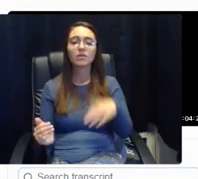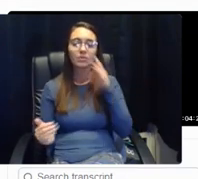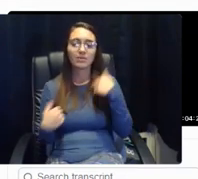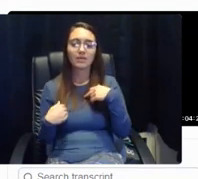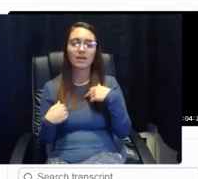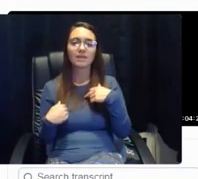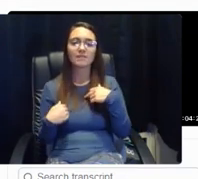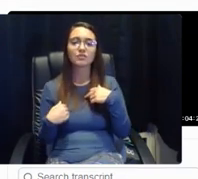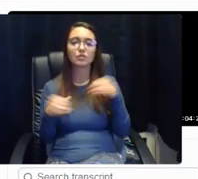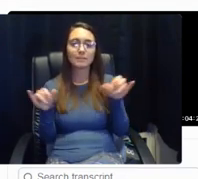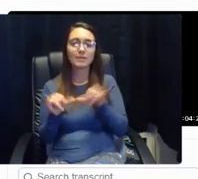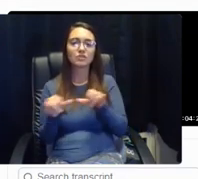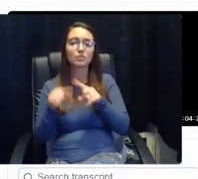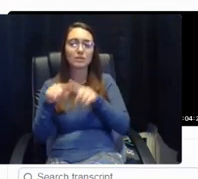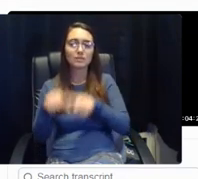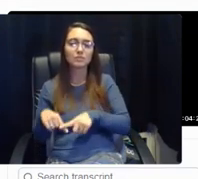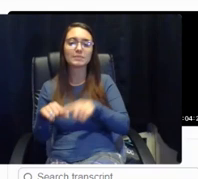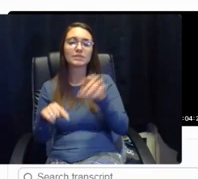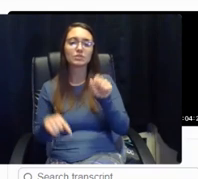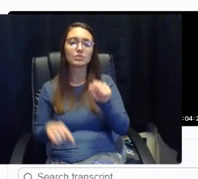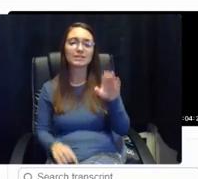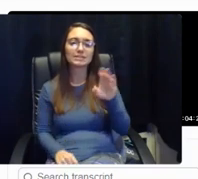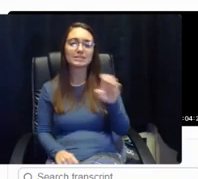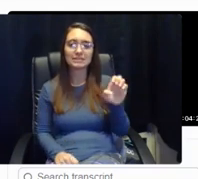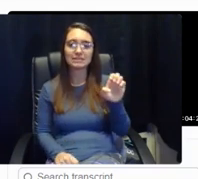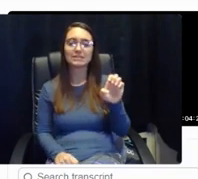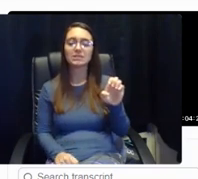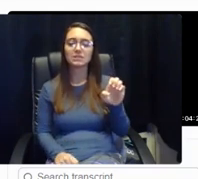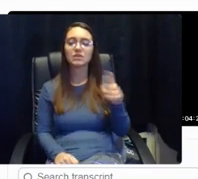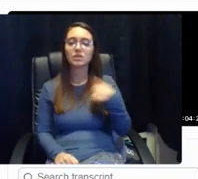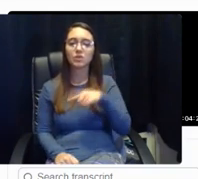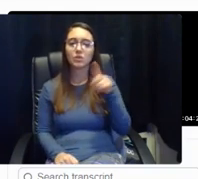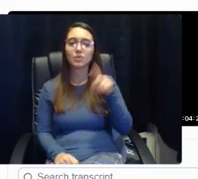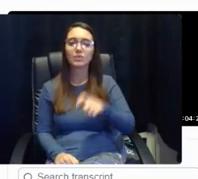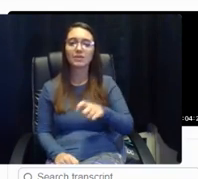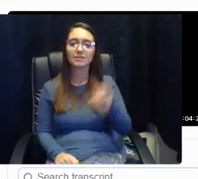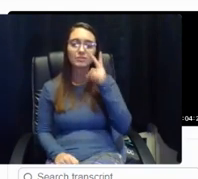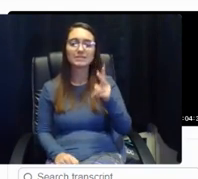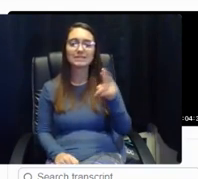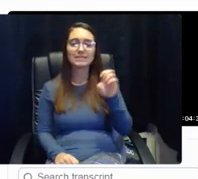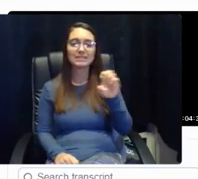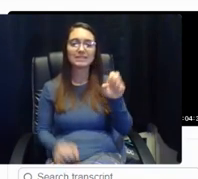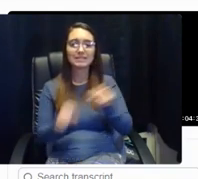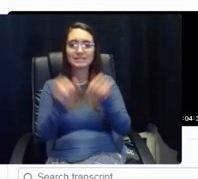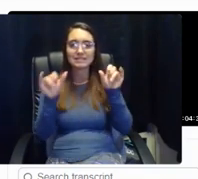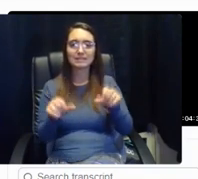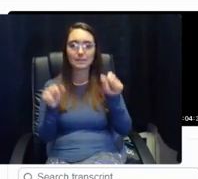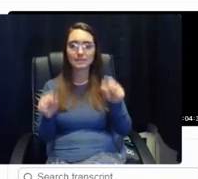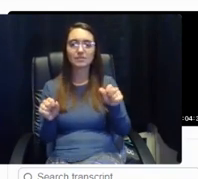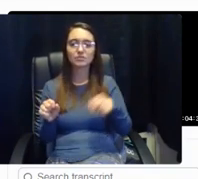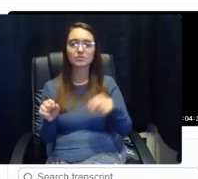with respect to SCE because we need to see the E system potential. So